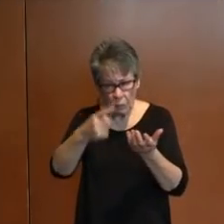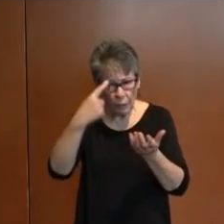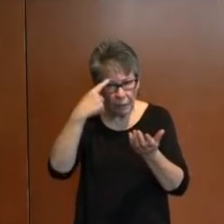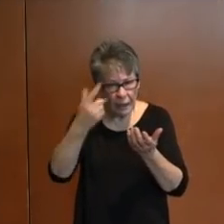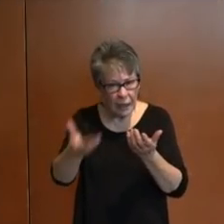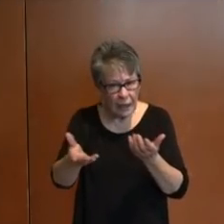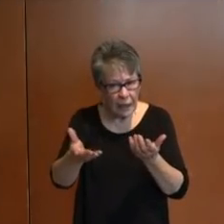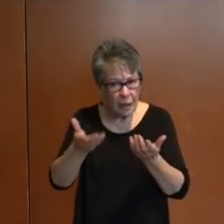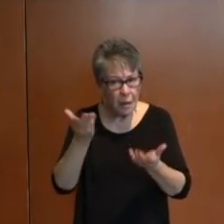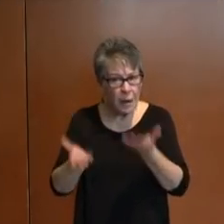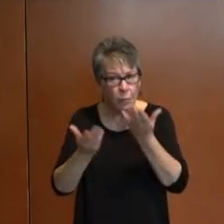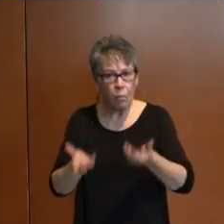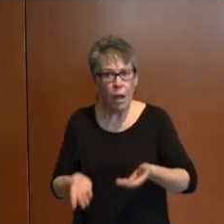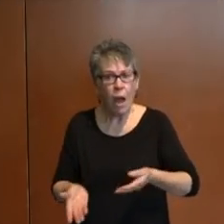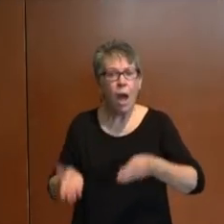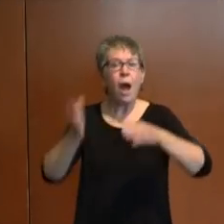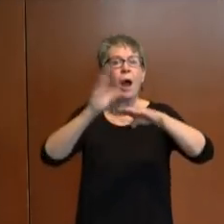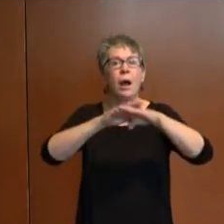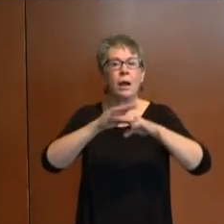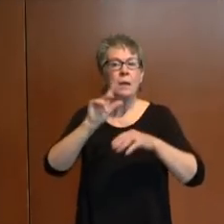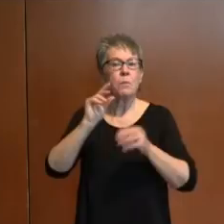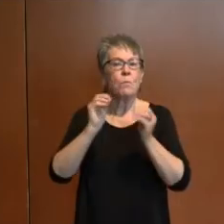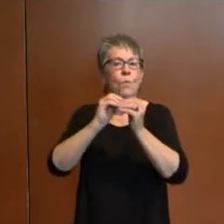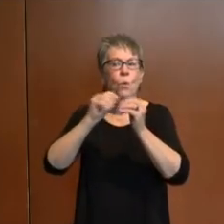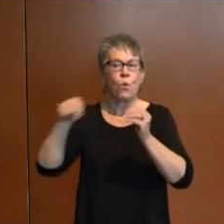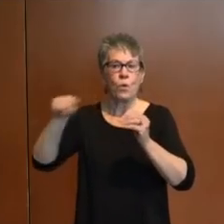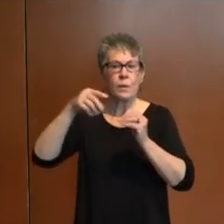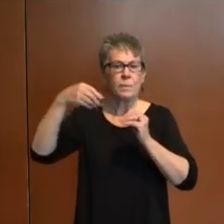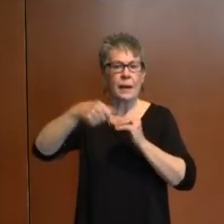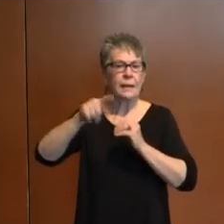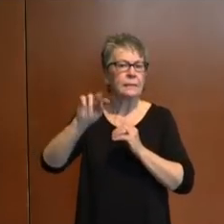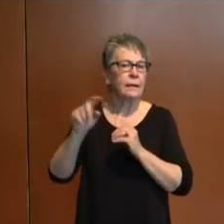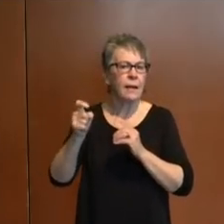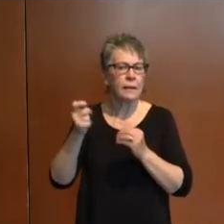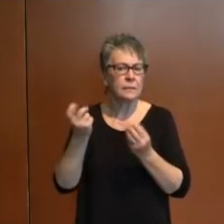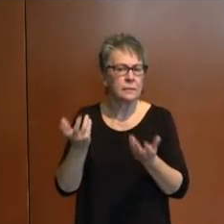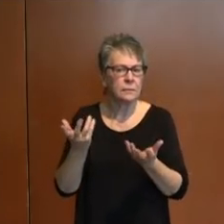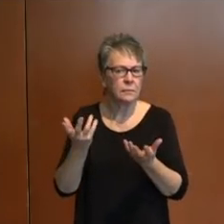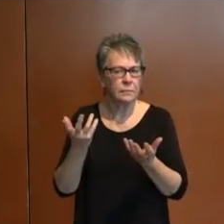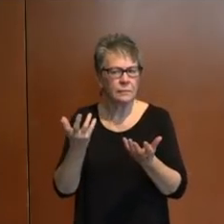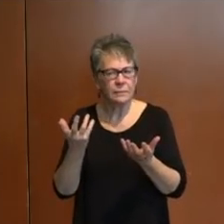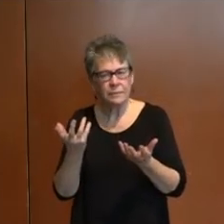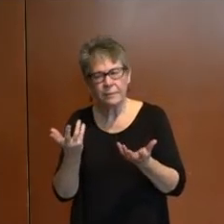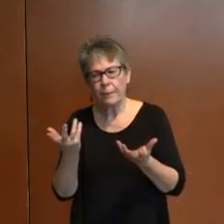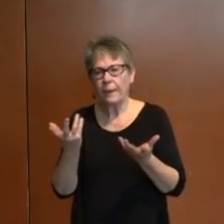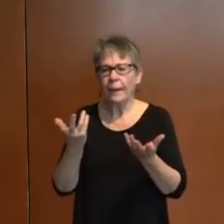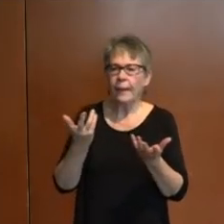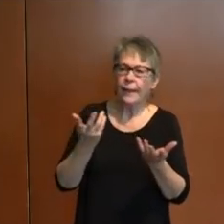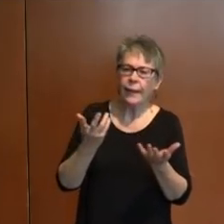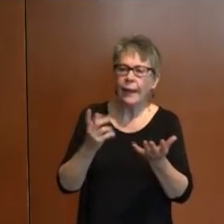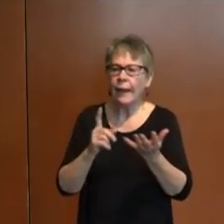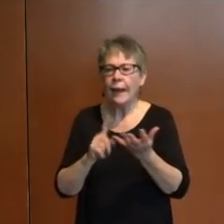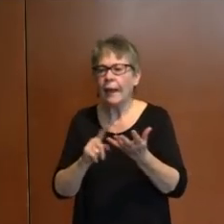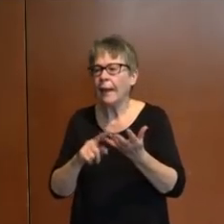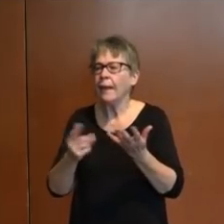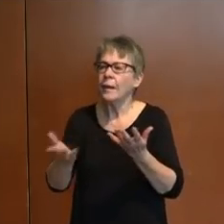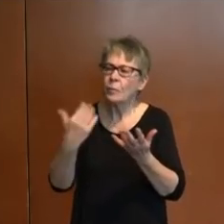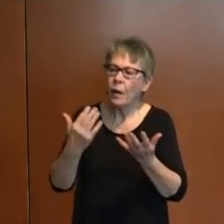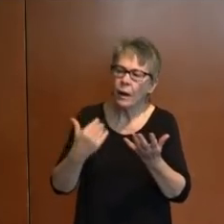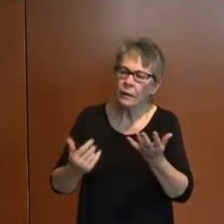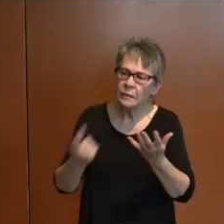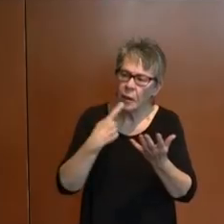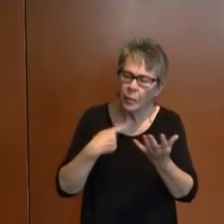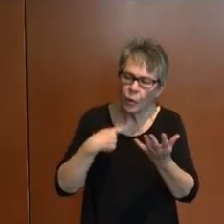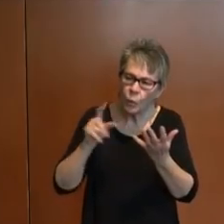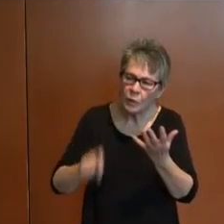sought? Anything else, or are you good? Yeah, actually one more. But this one's less important. Give it to us. Sure. So I